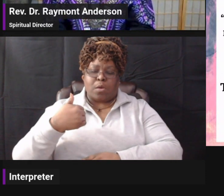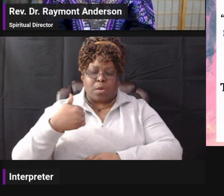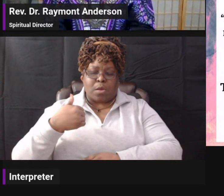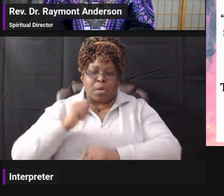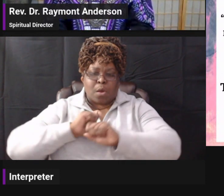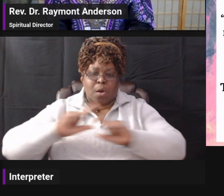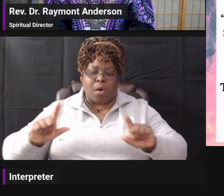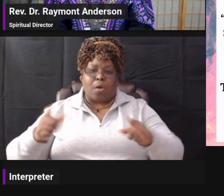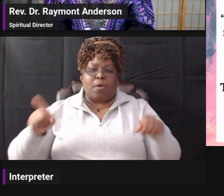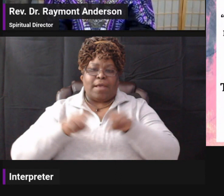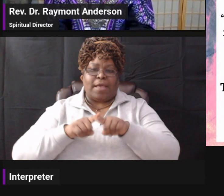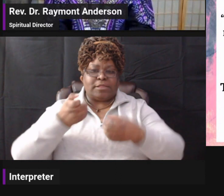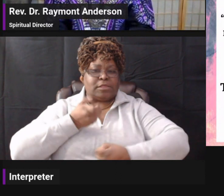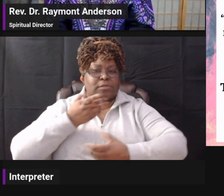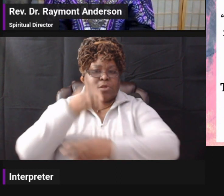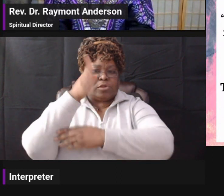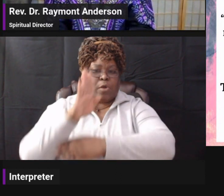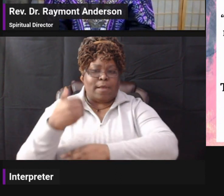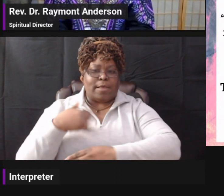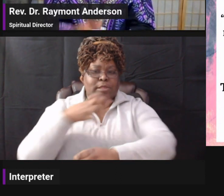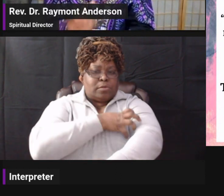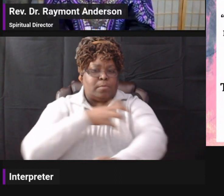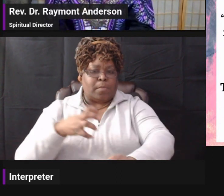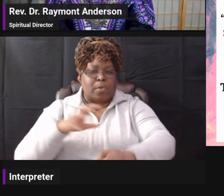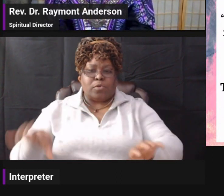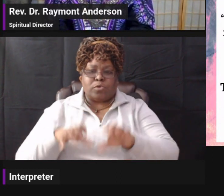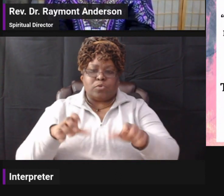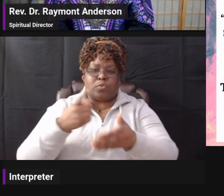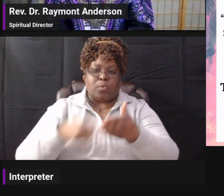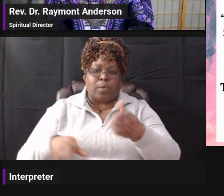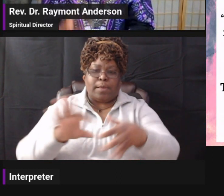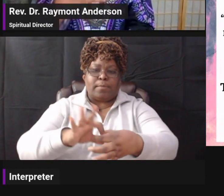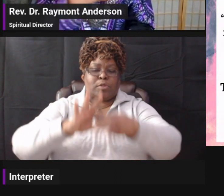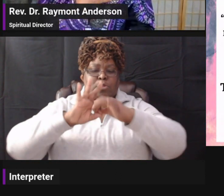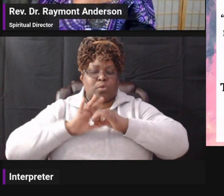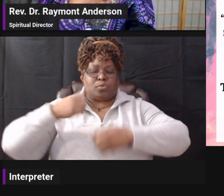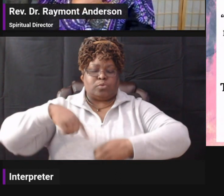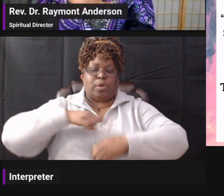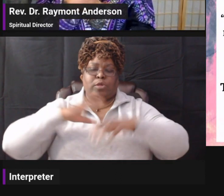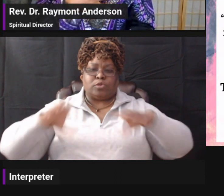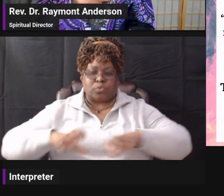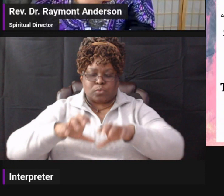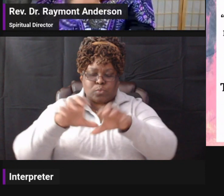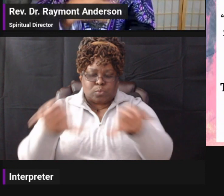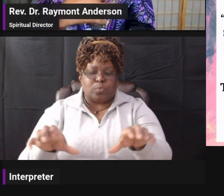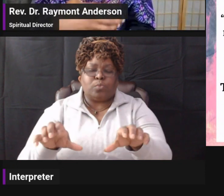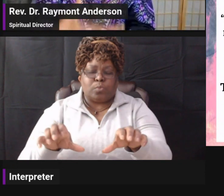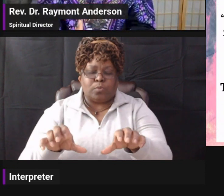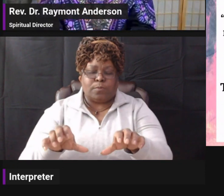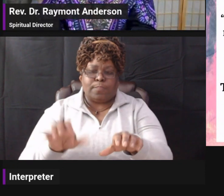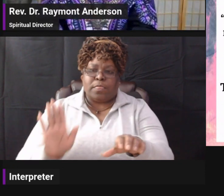of God, we do have the power to do what is ours to do, what we are calling